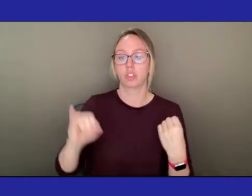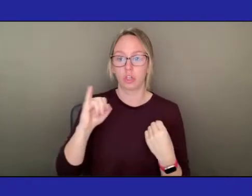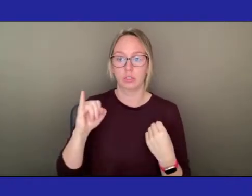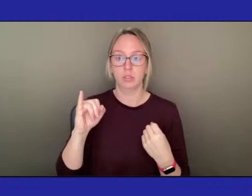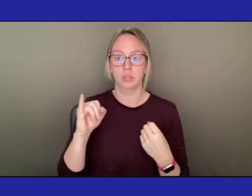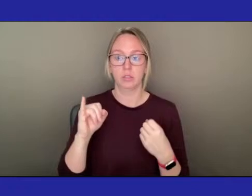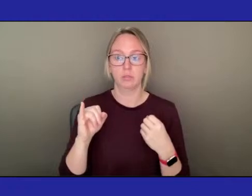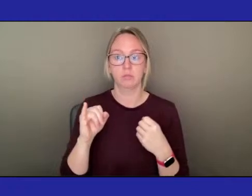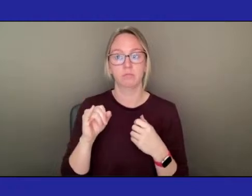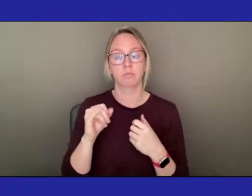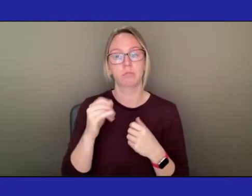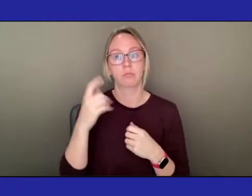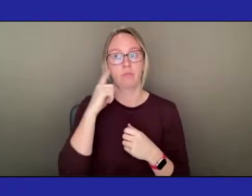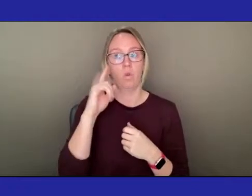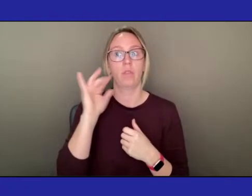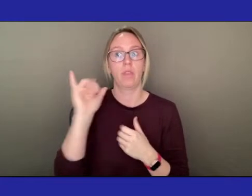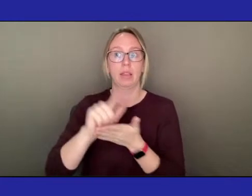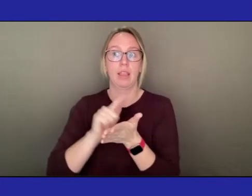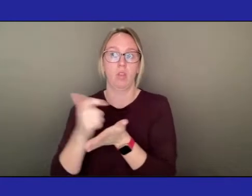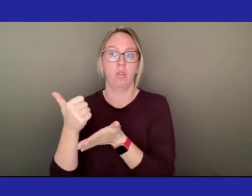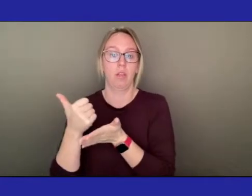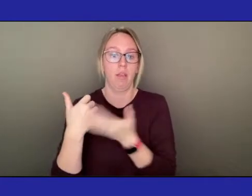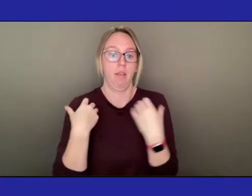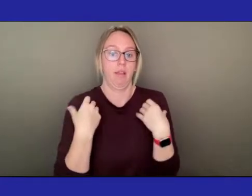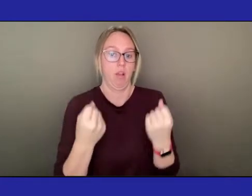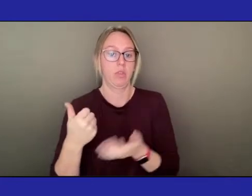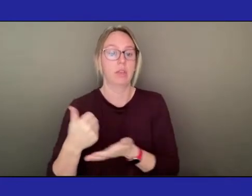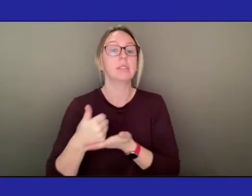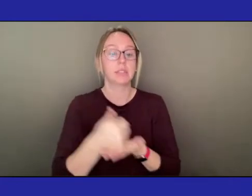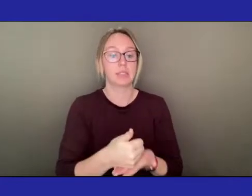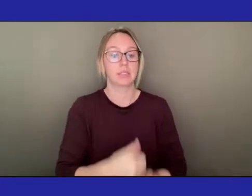health assistance. Next slide, please. Thanks.